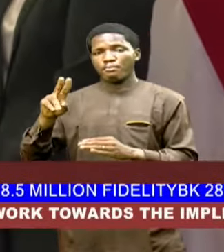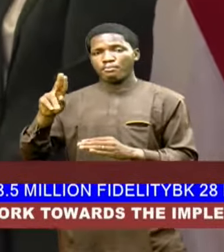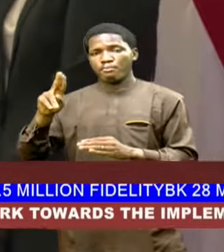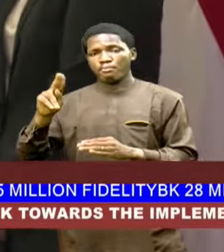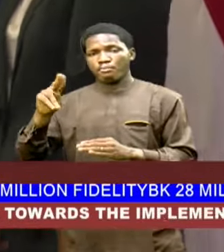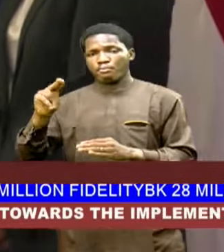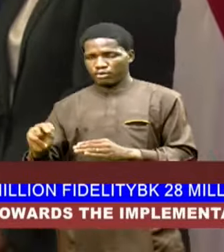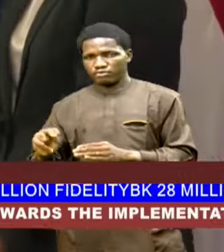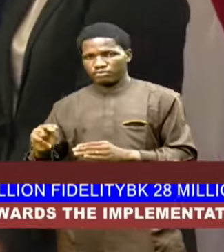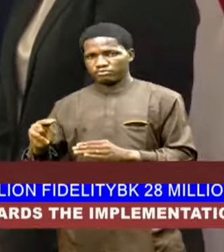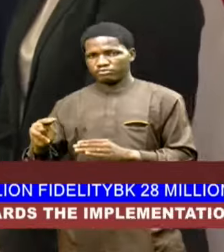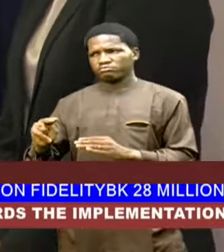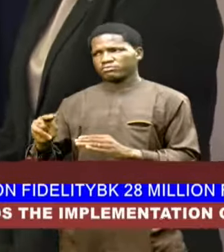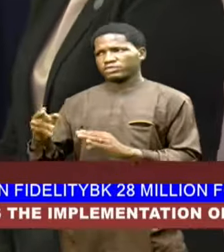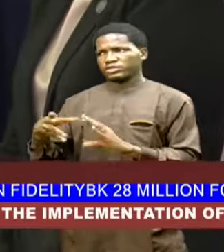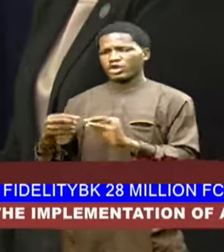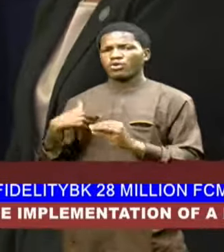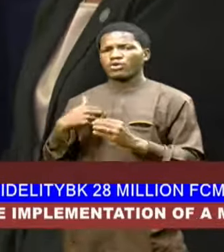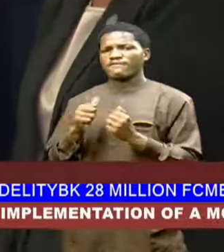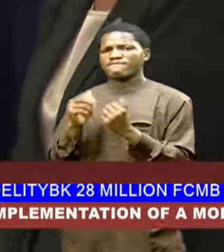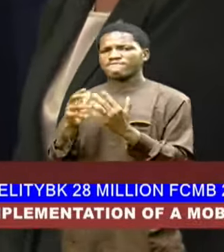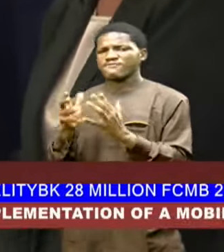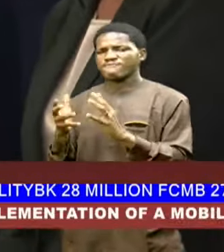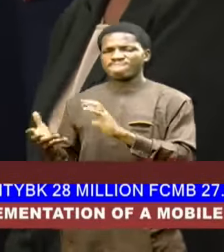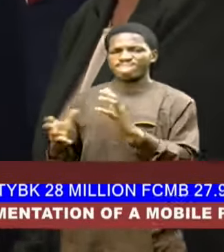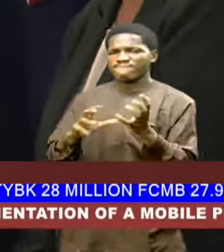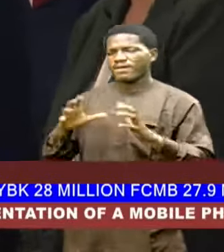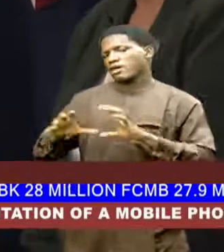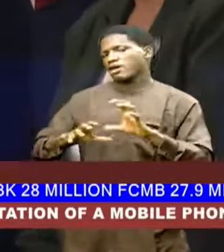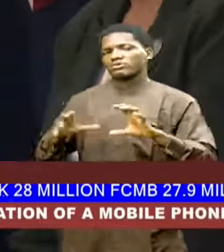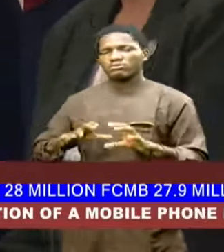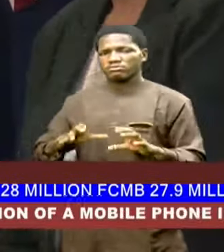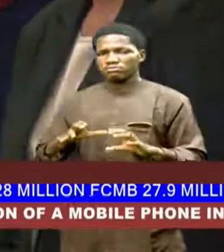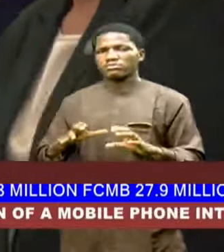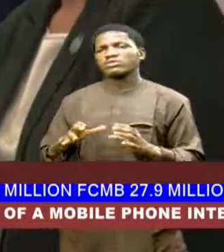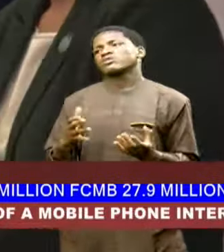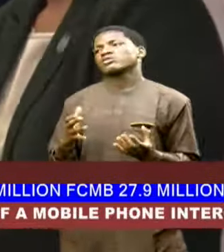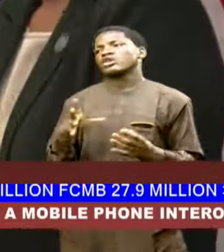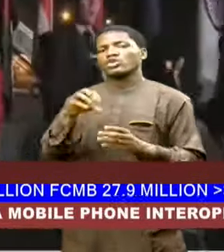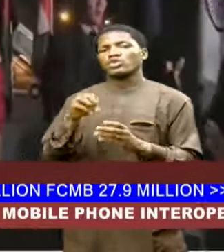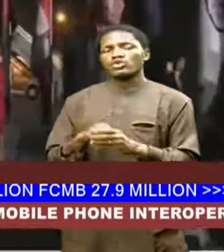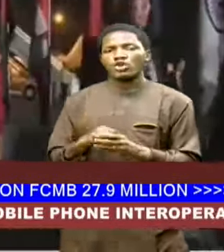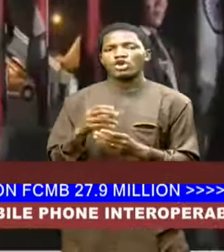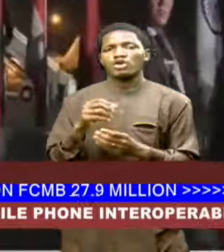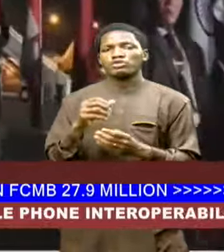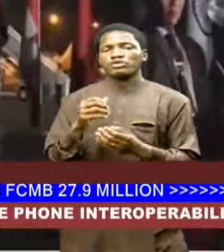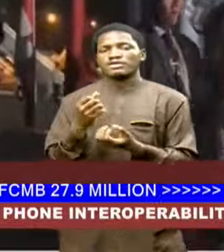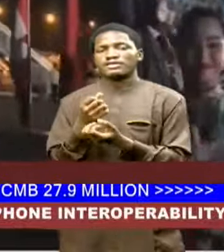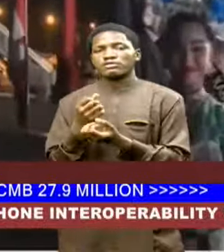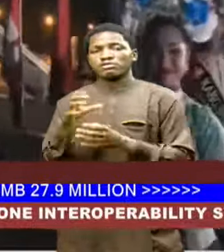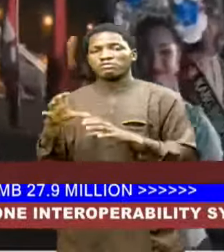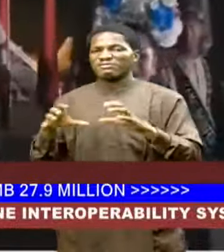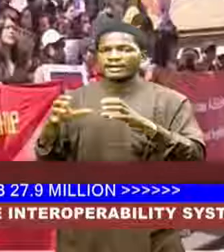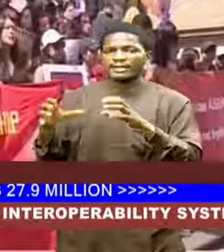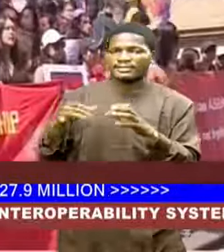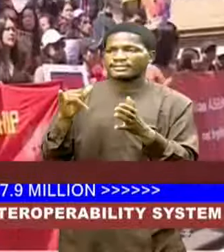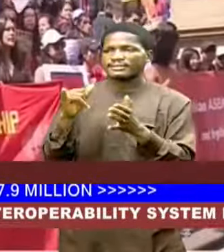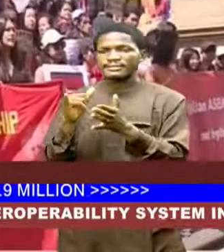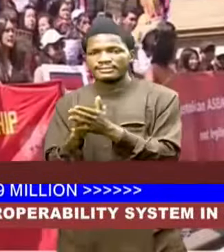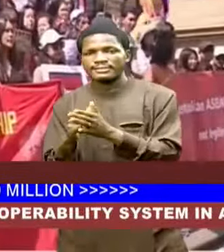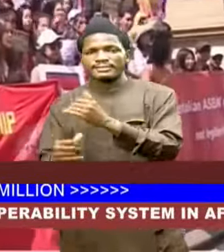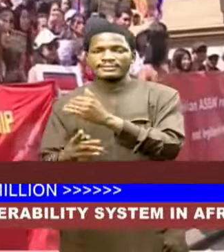destabilizing, provocative and coercive actions, including unsafe conduct at sea and in the air,